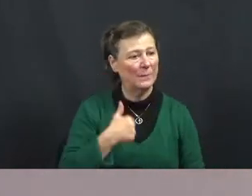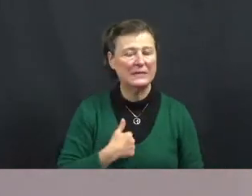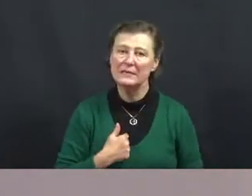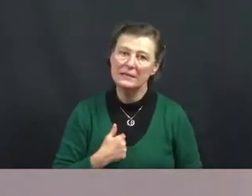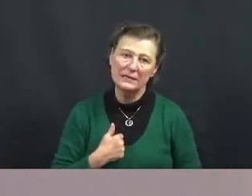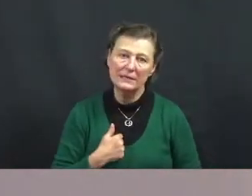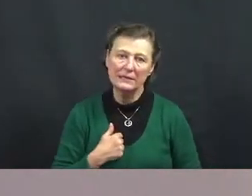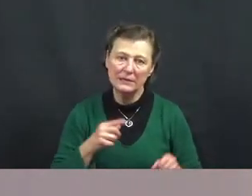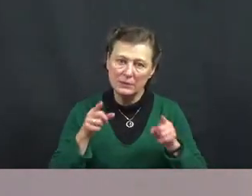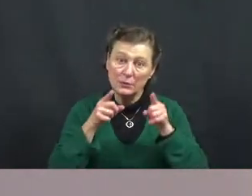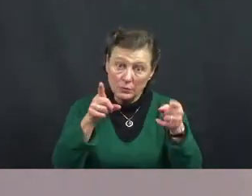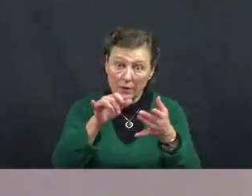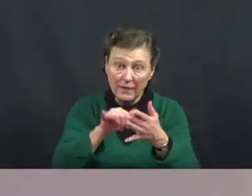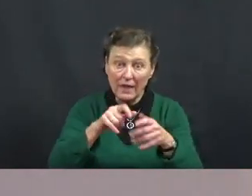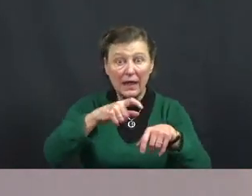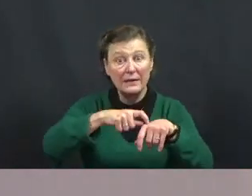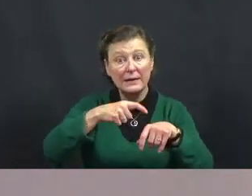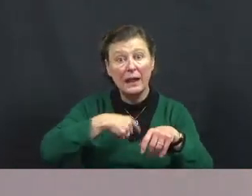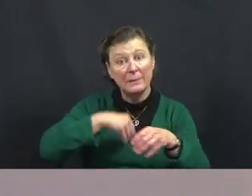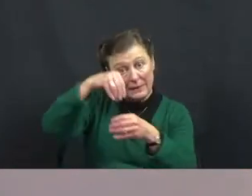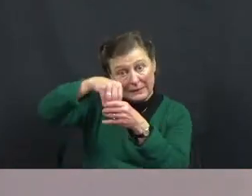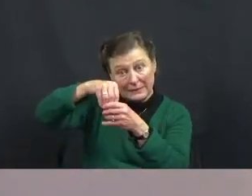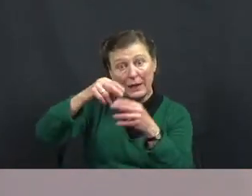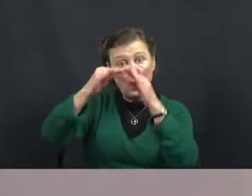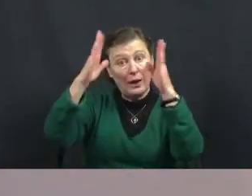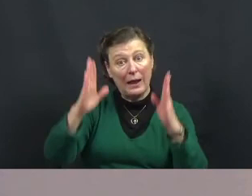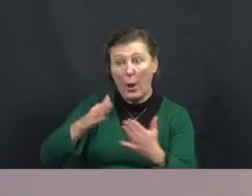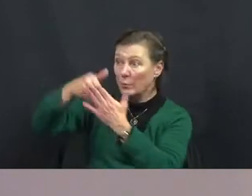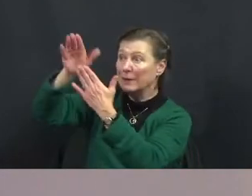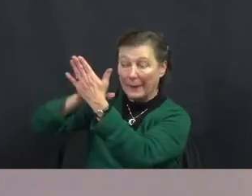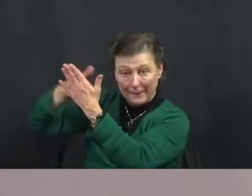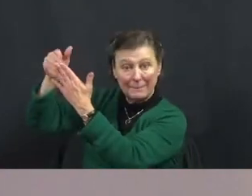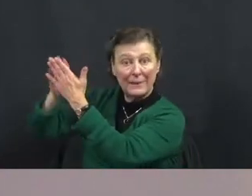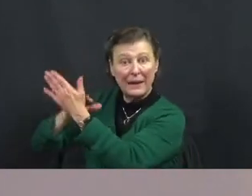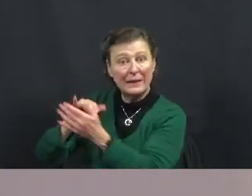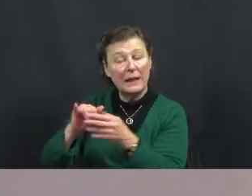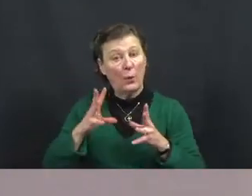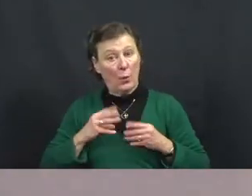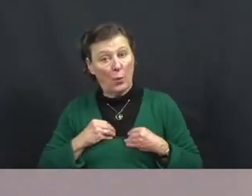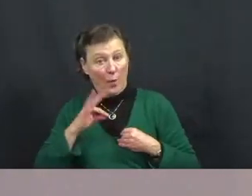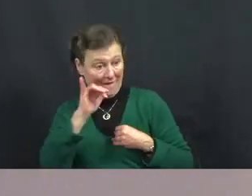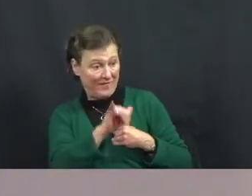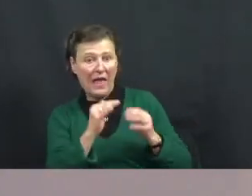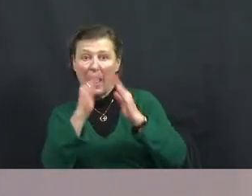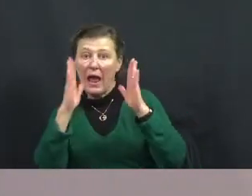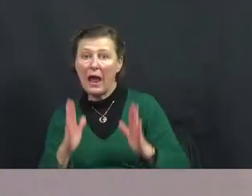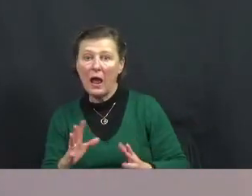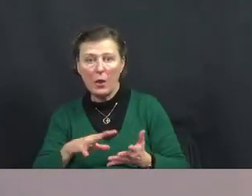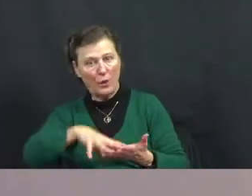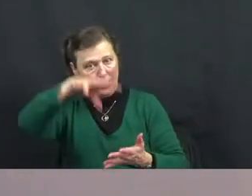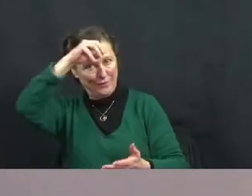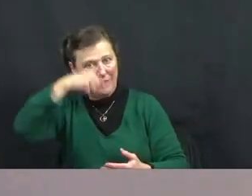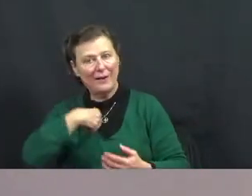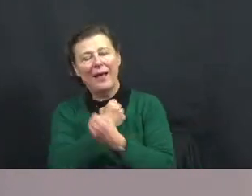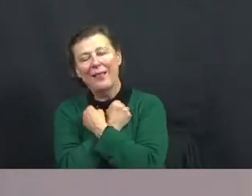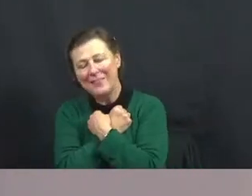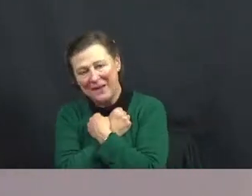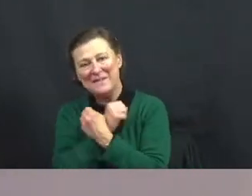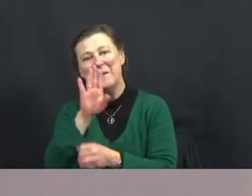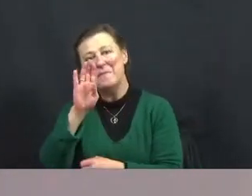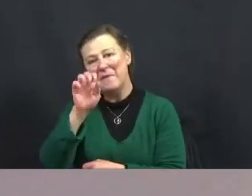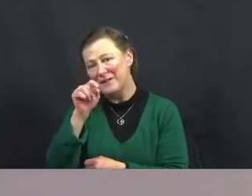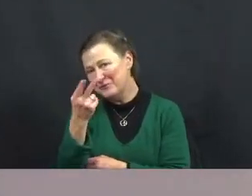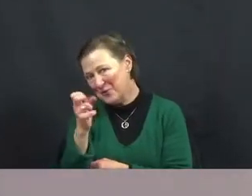At the time, I was doing some interior house painting, and the owners of the house somehow learned that I loved